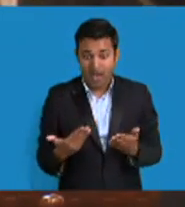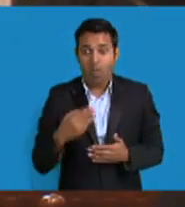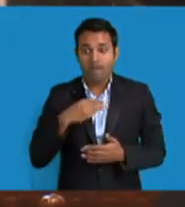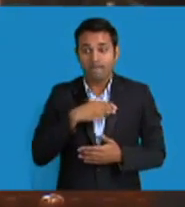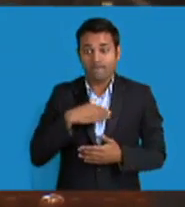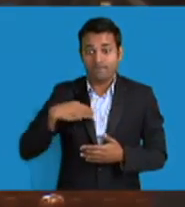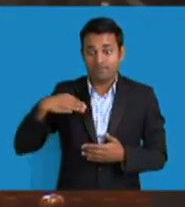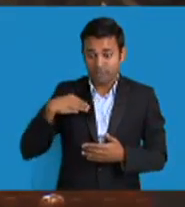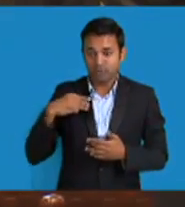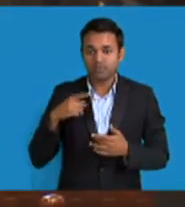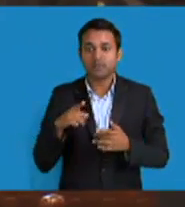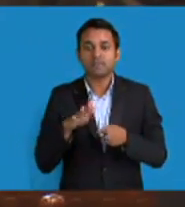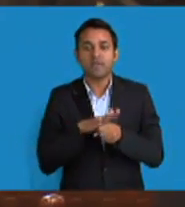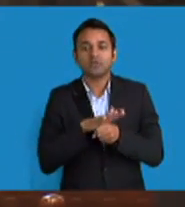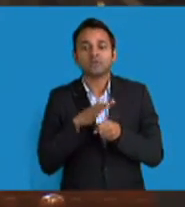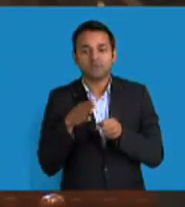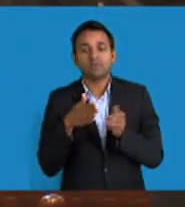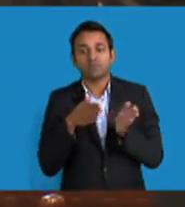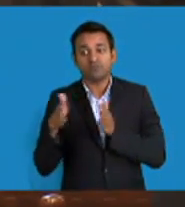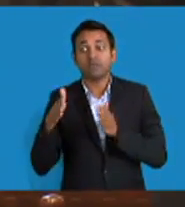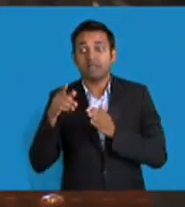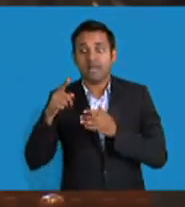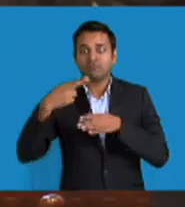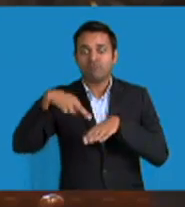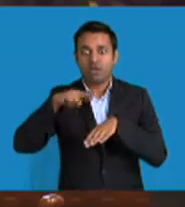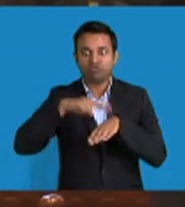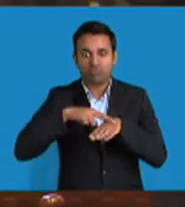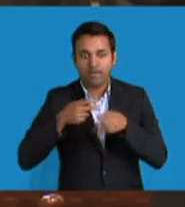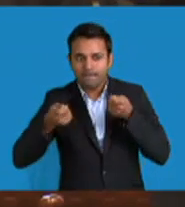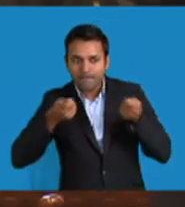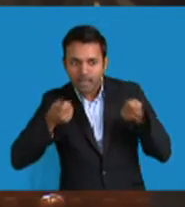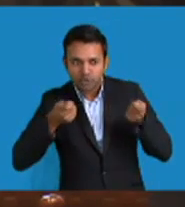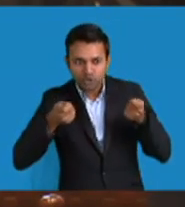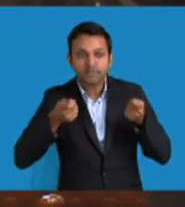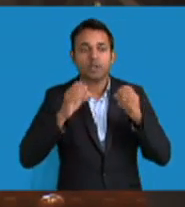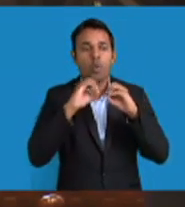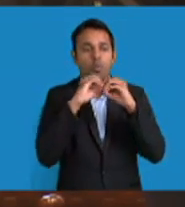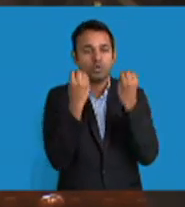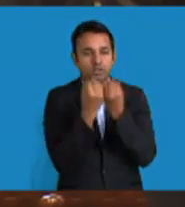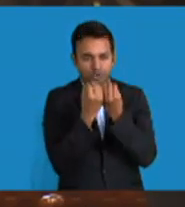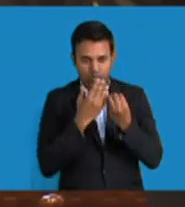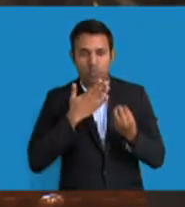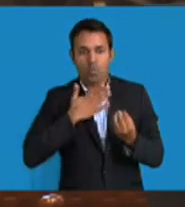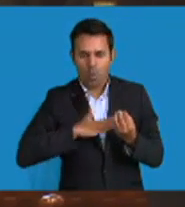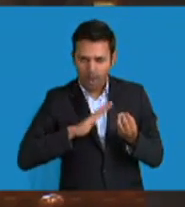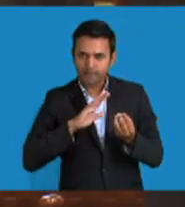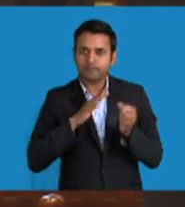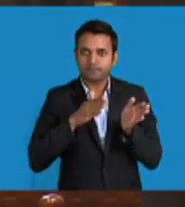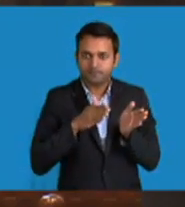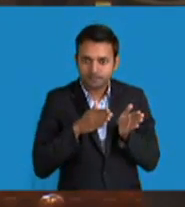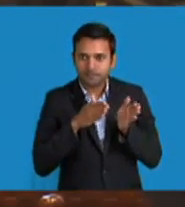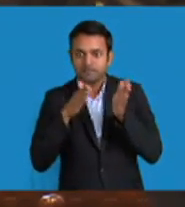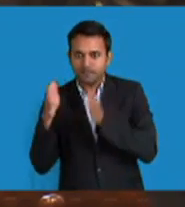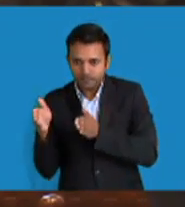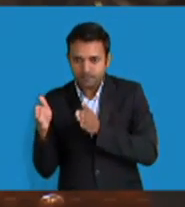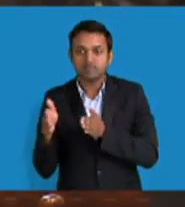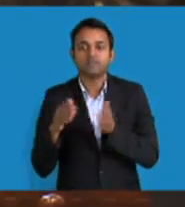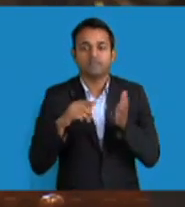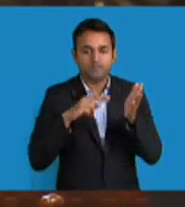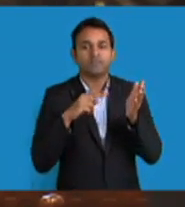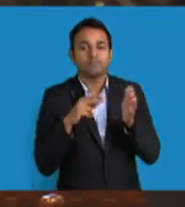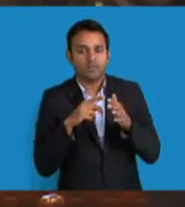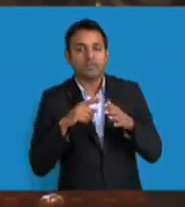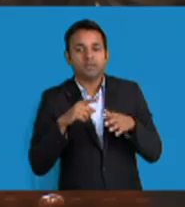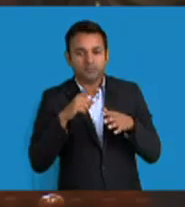in other regional fisheries management organizations, especially in the Inter-American Tropical Tuna